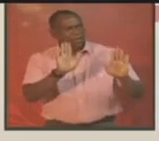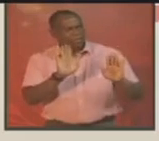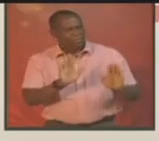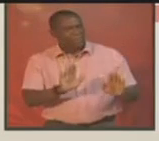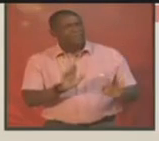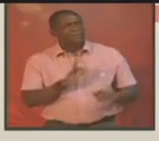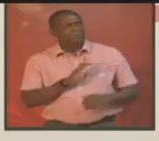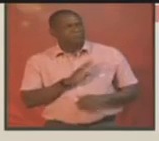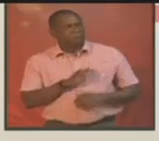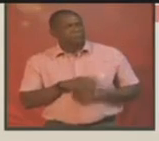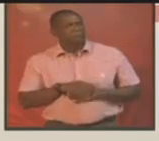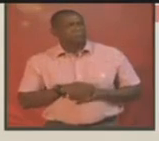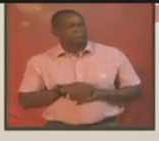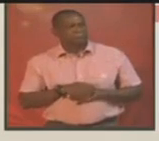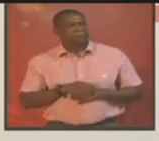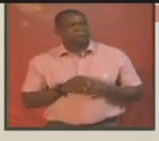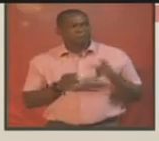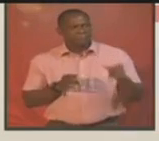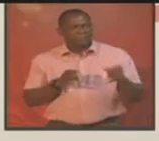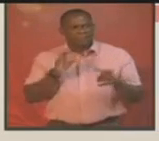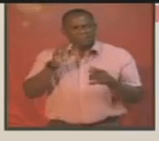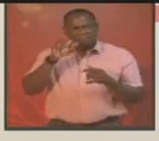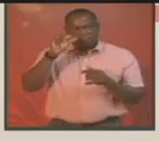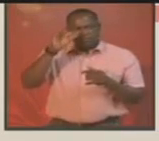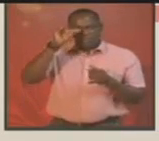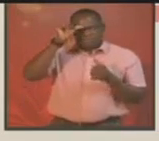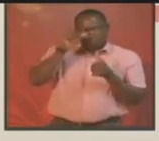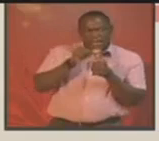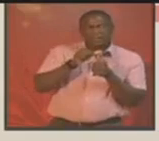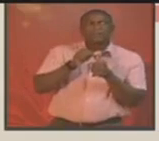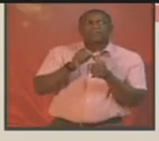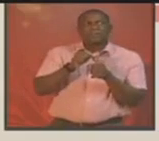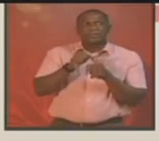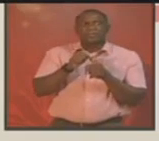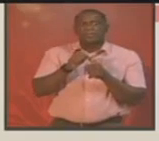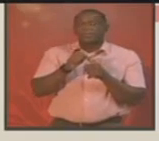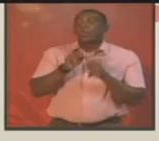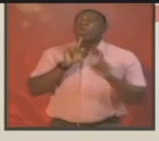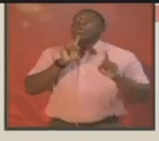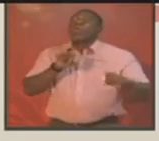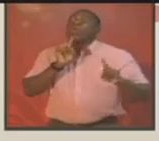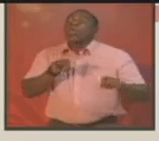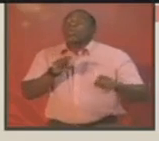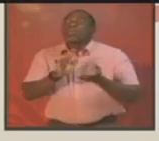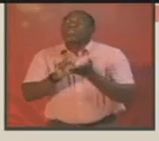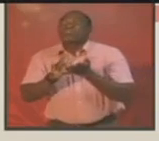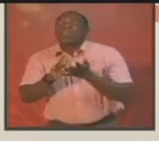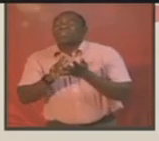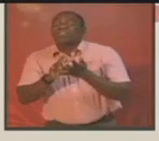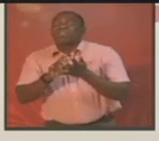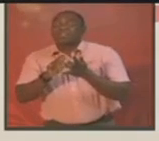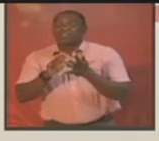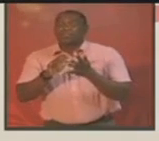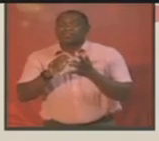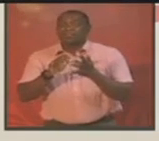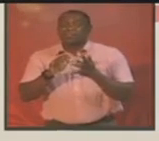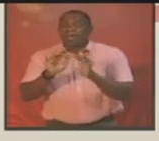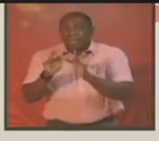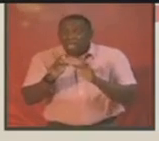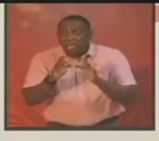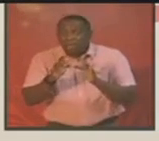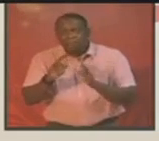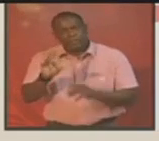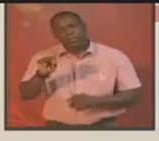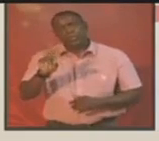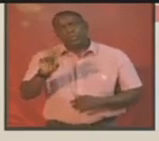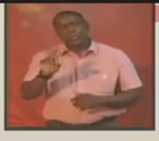Khan reminding us to refrain from ordering drugs online because of the limited regulation of such drugs. And